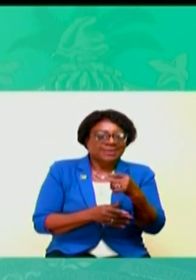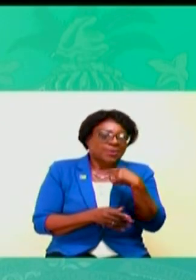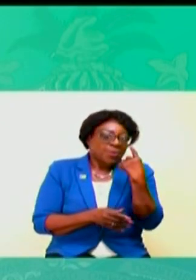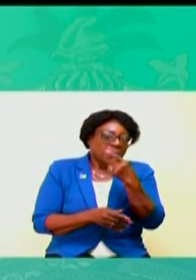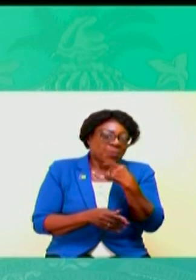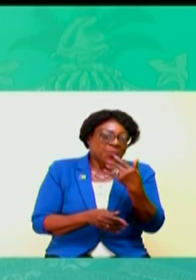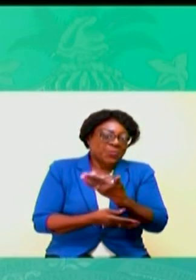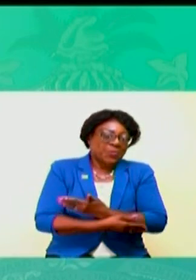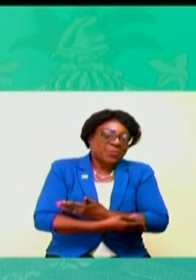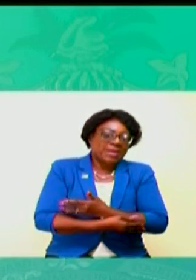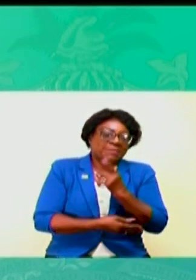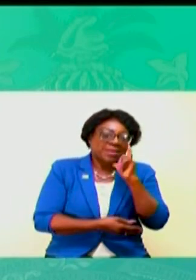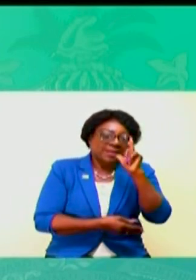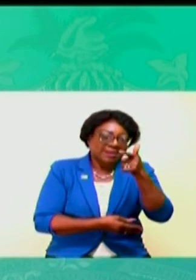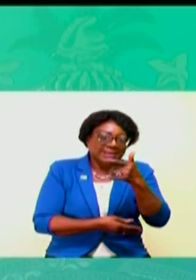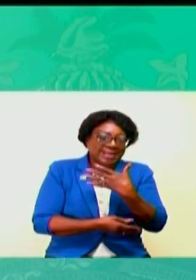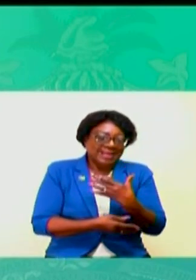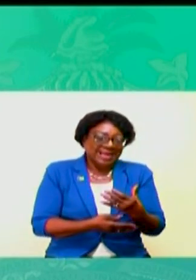look like?